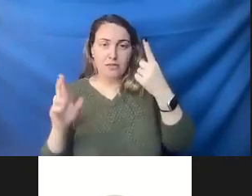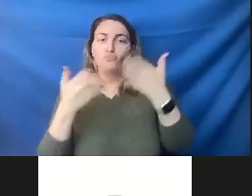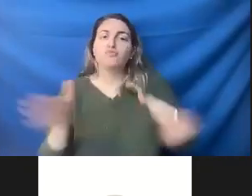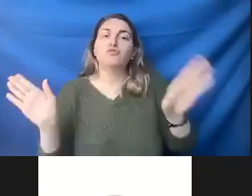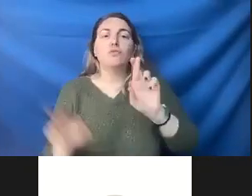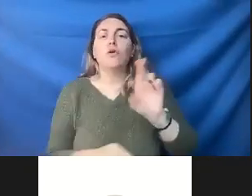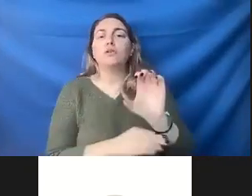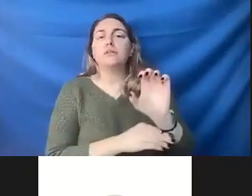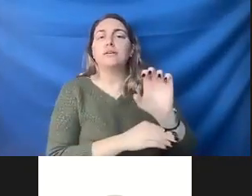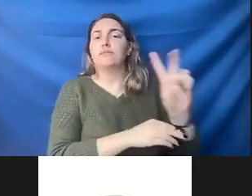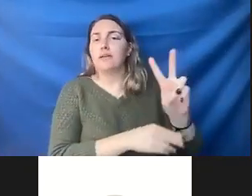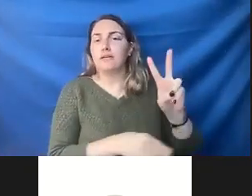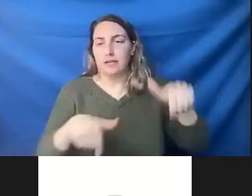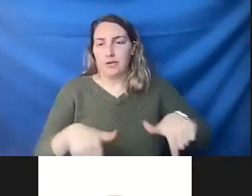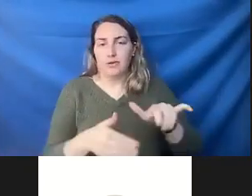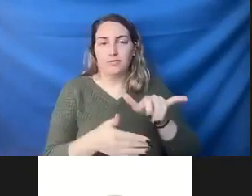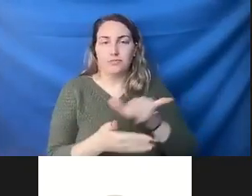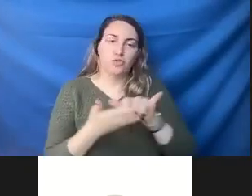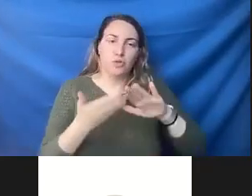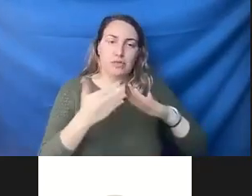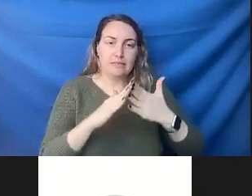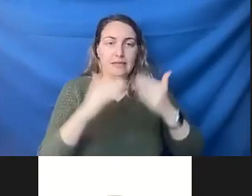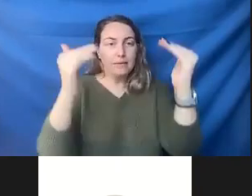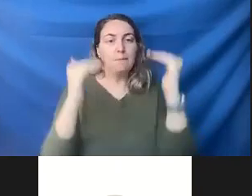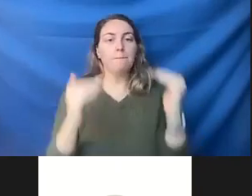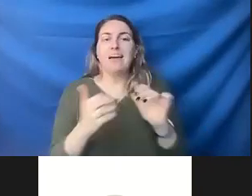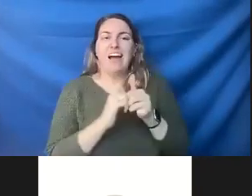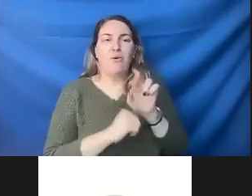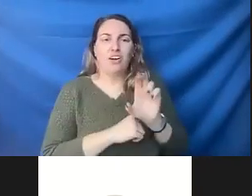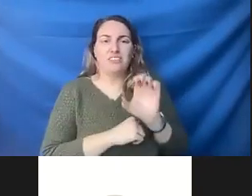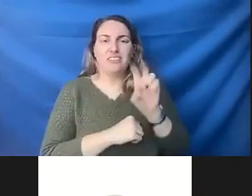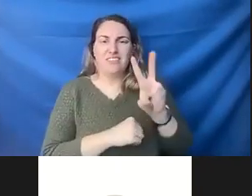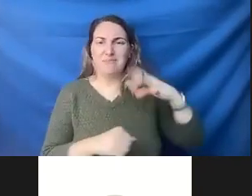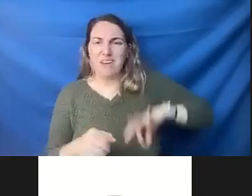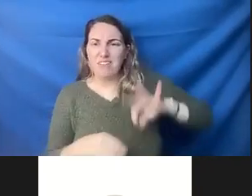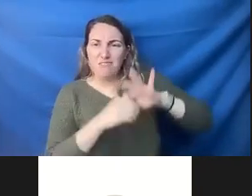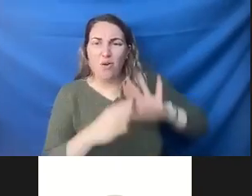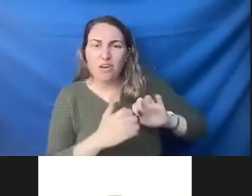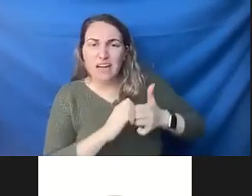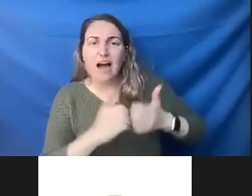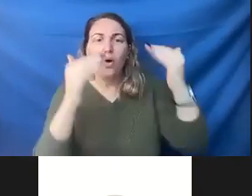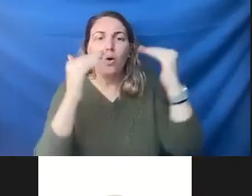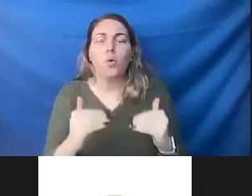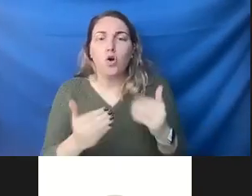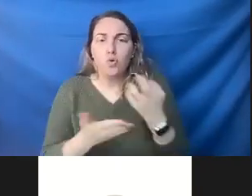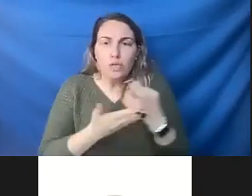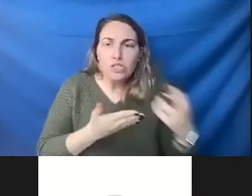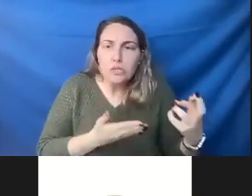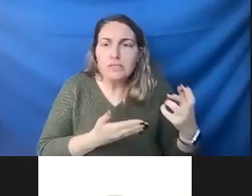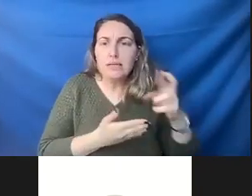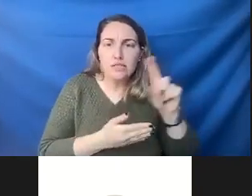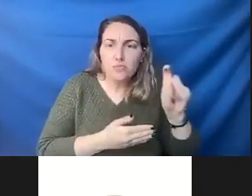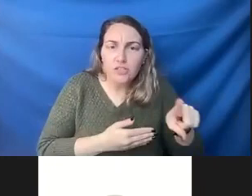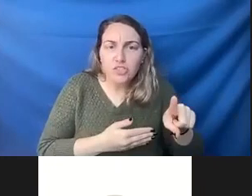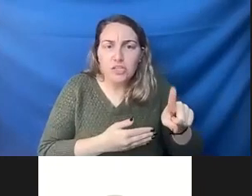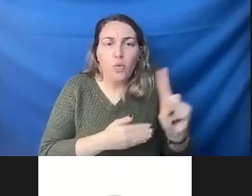City. You'll understand how ranked choice voting can benefit voters. You'll understand where to find resources and FAQs and